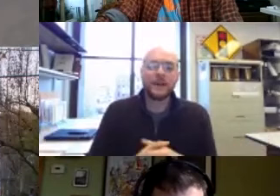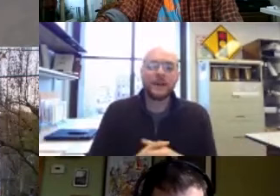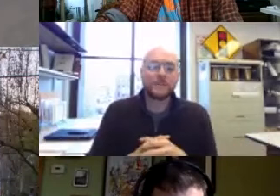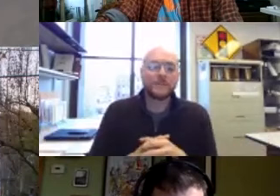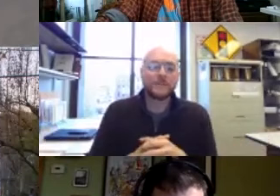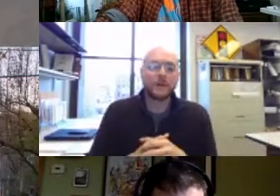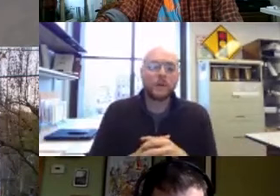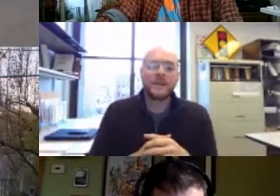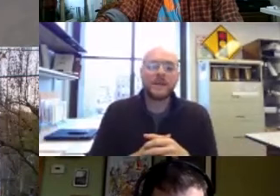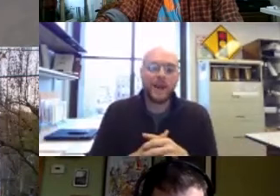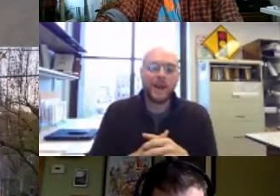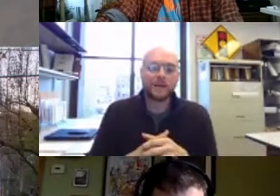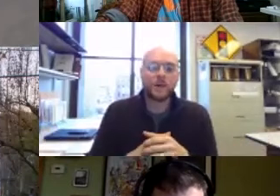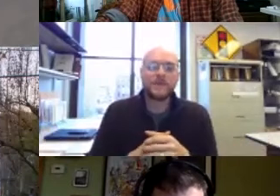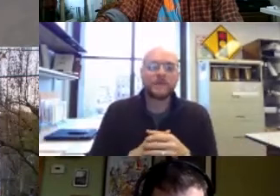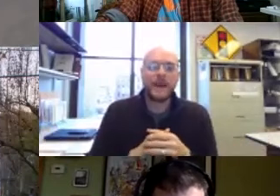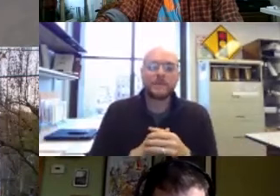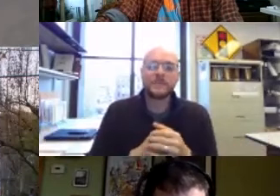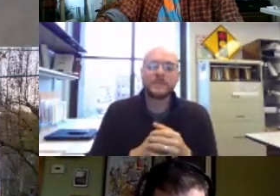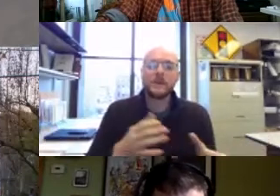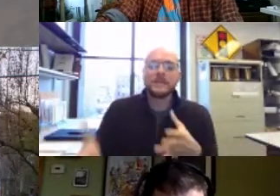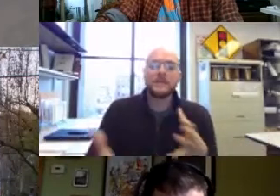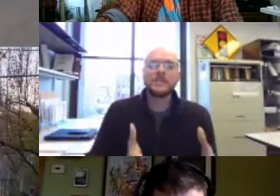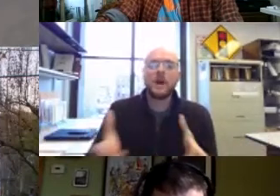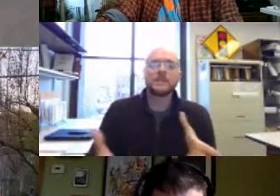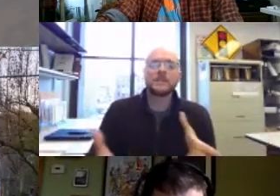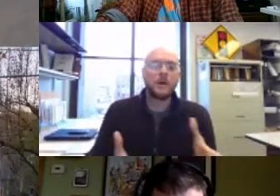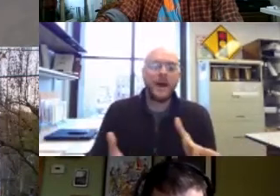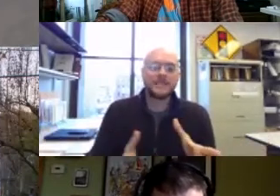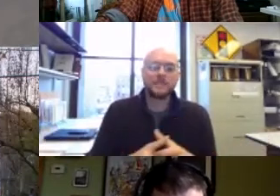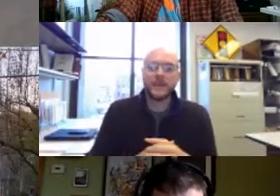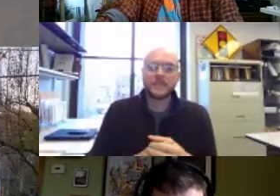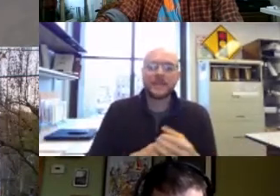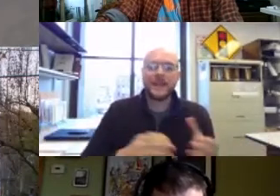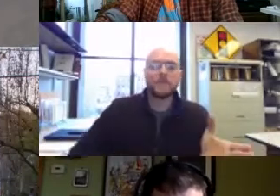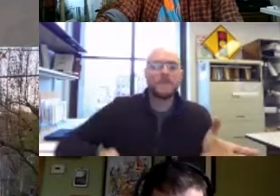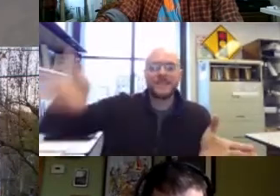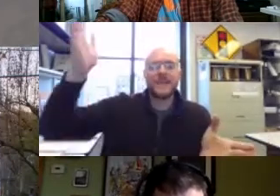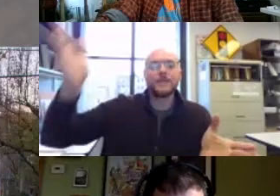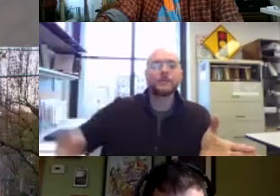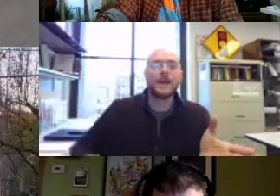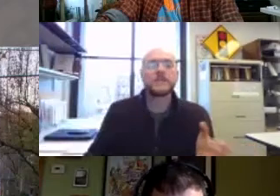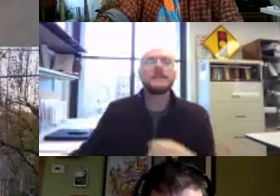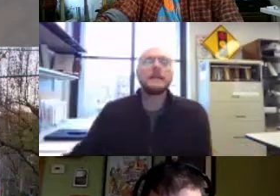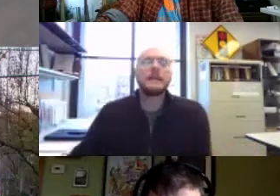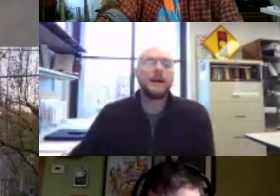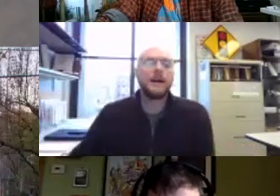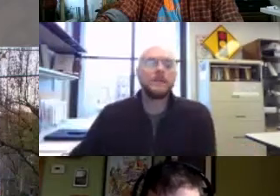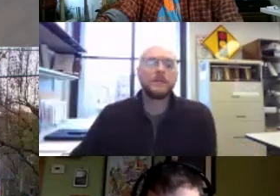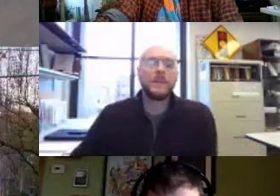be, quite a bit out of your way, quite a bit of time. And so some of these contraflow access points can help maintain those